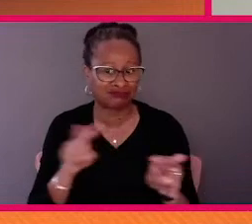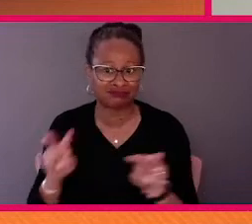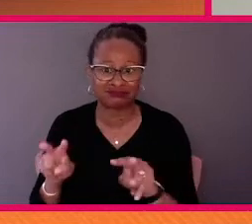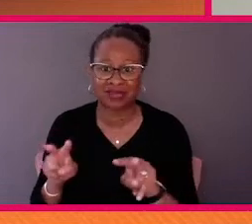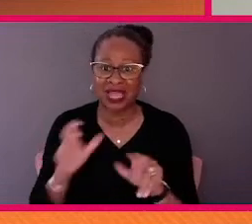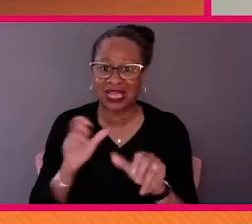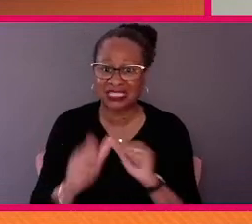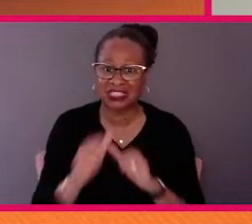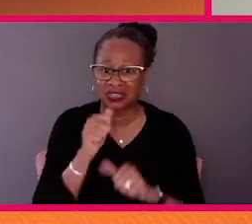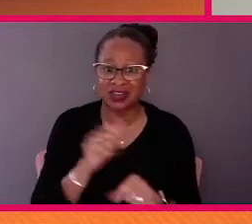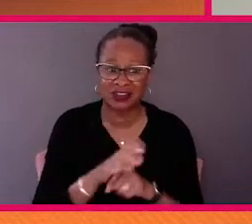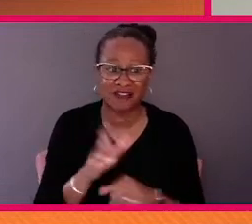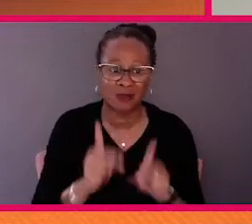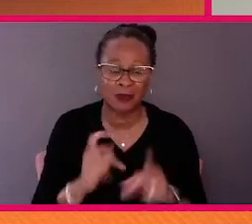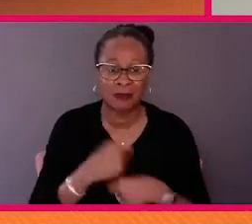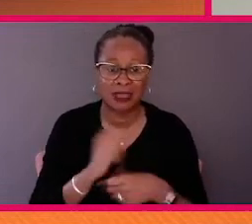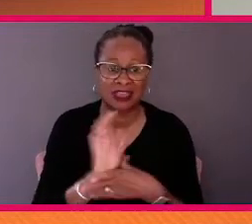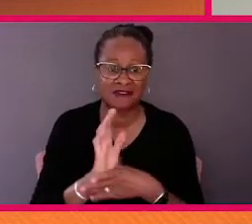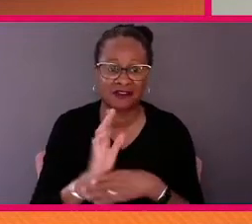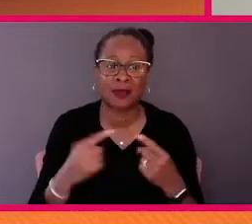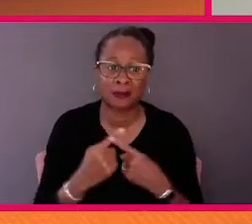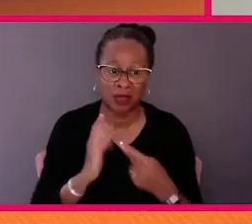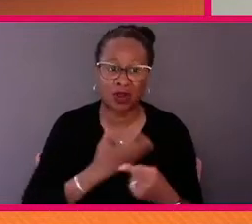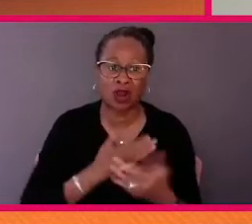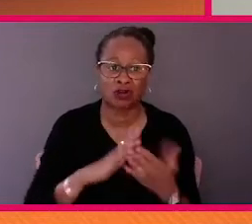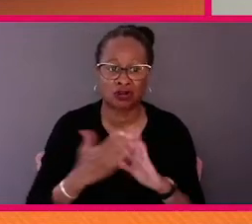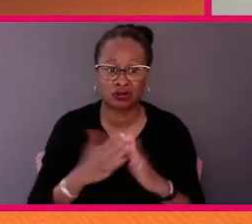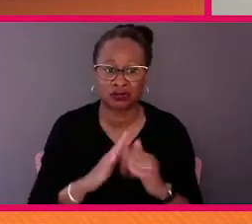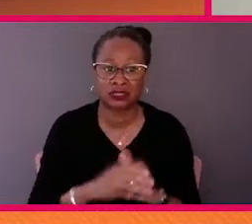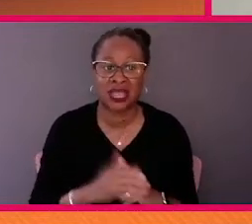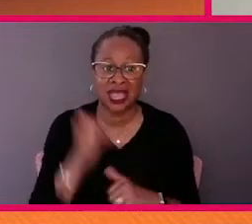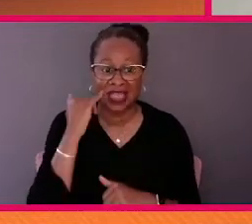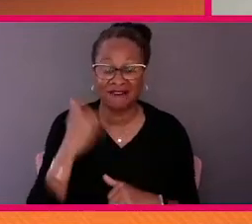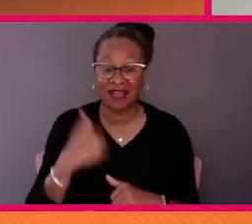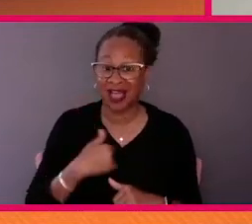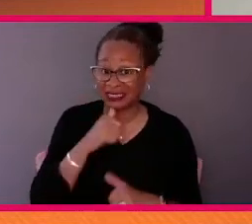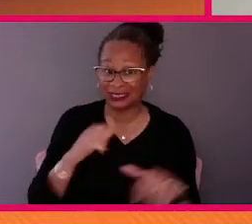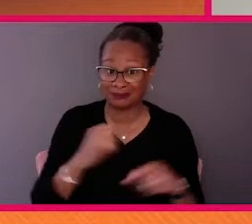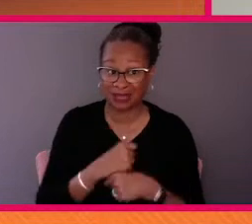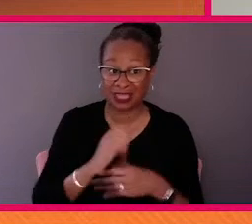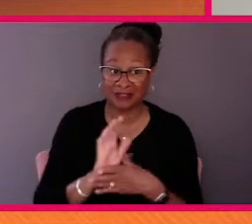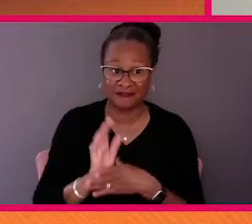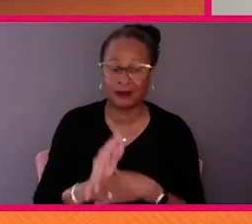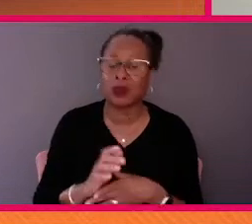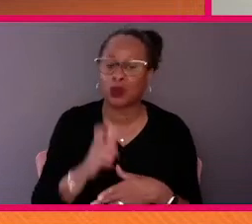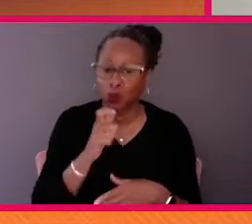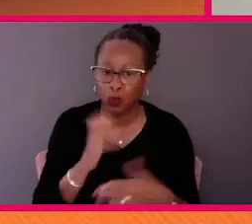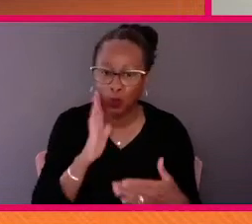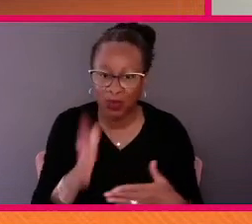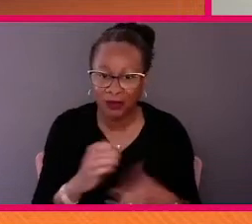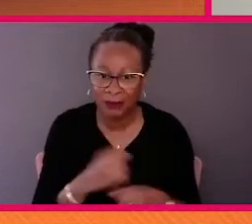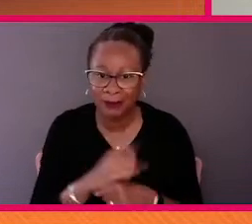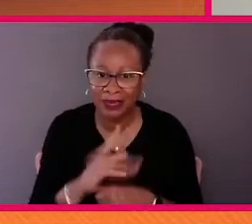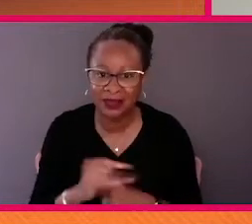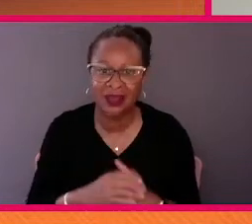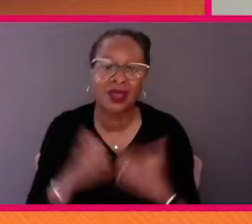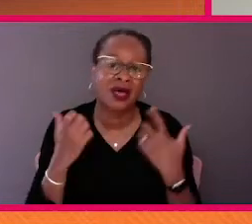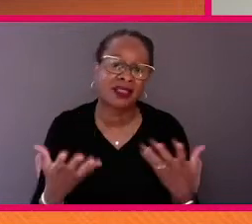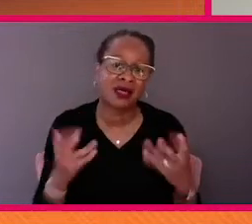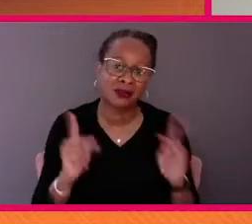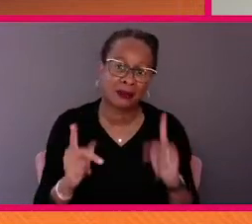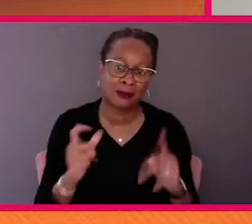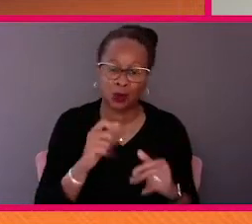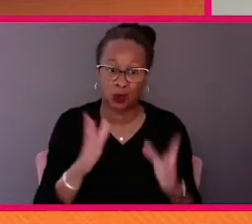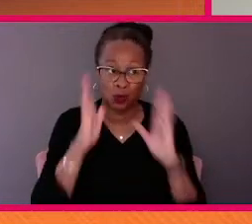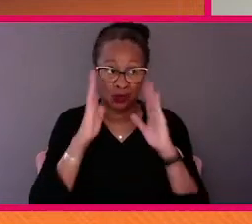enough people making films about our communities, and that if I wasn't going to make these films, who was going to make them? There are a lot of people tuning in today on YouTube.